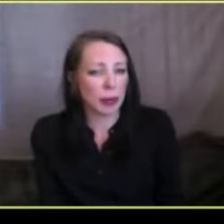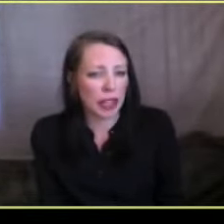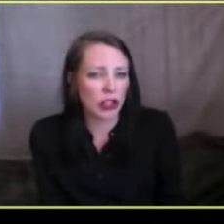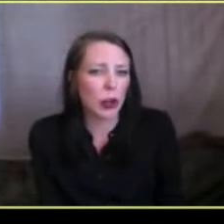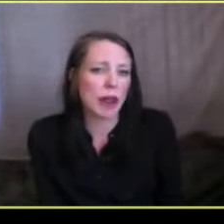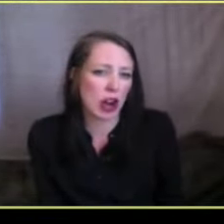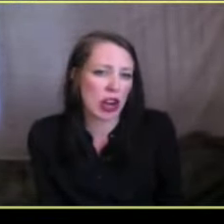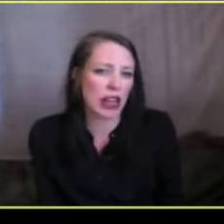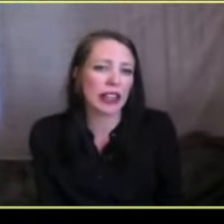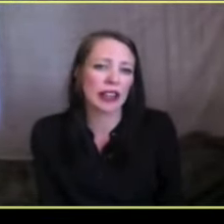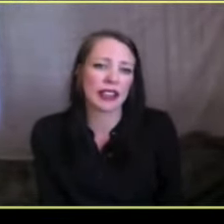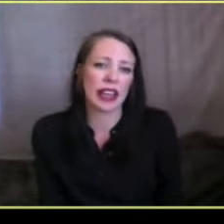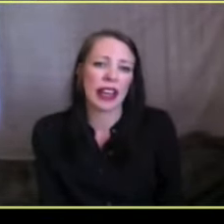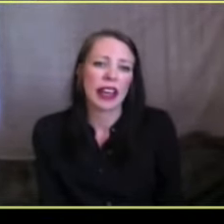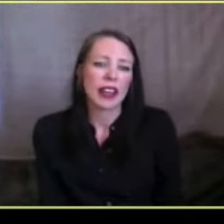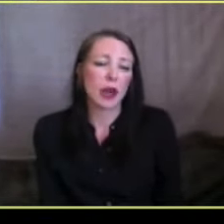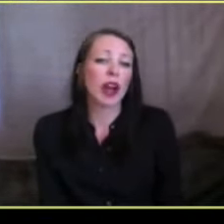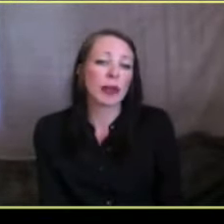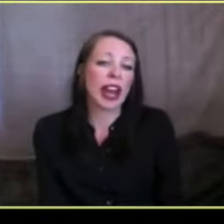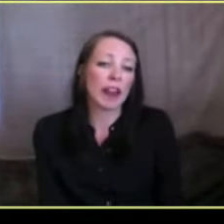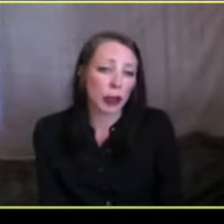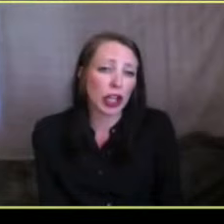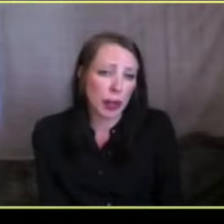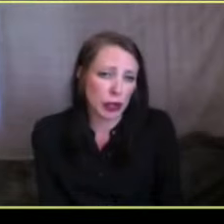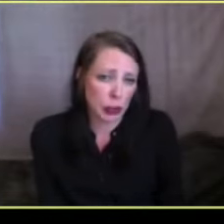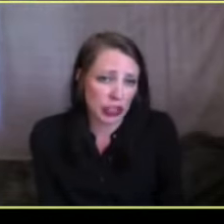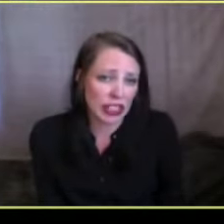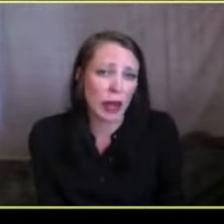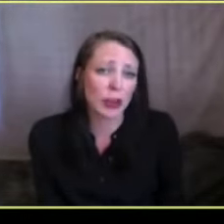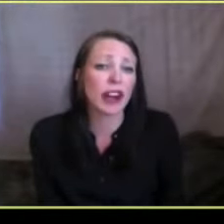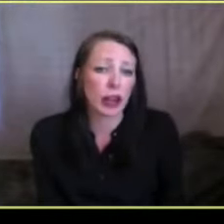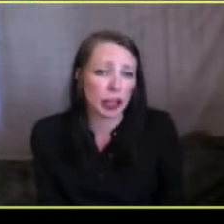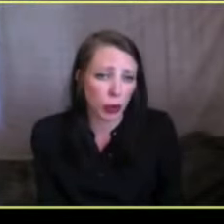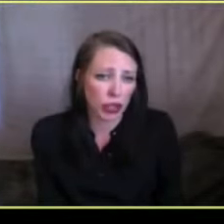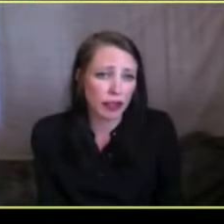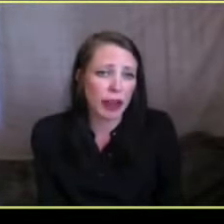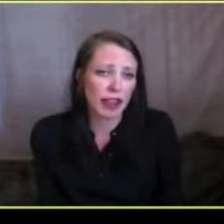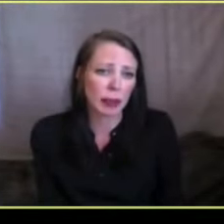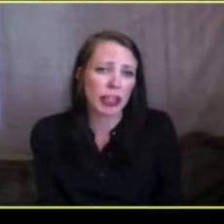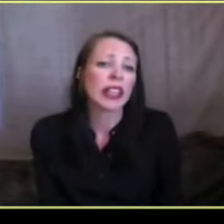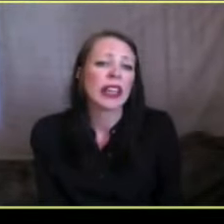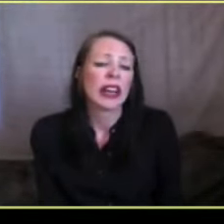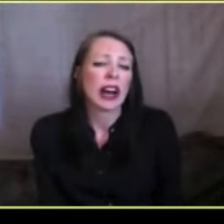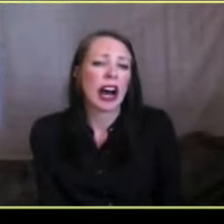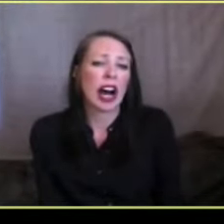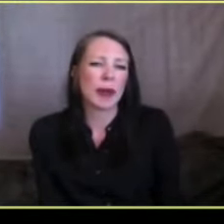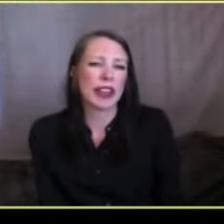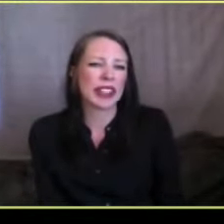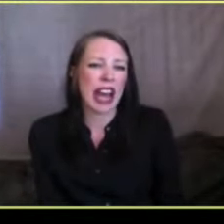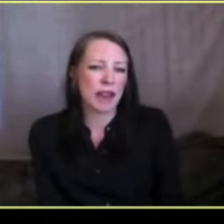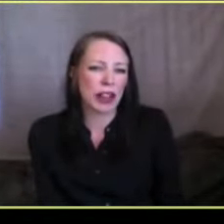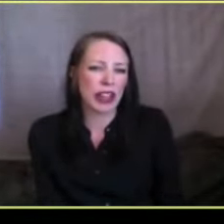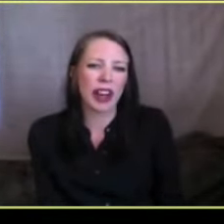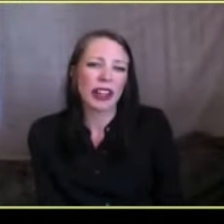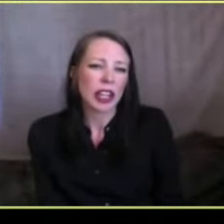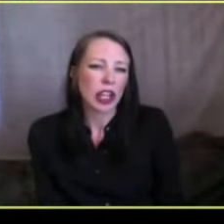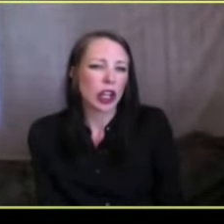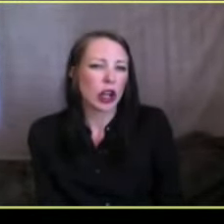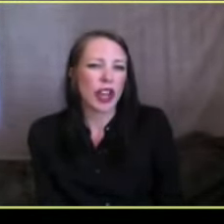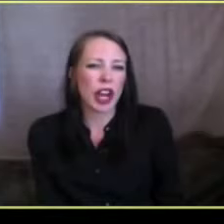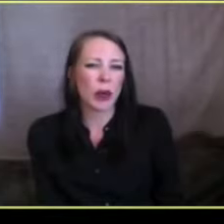me to come here to America, and because they wanted me to have a really good opportunity. And that was very important for my family. Because in